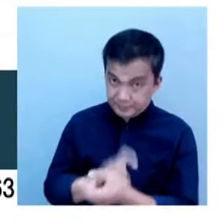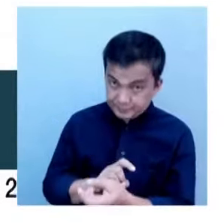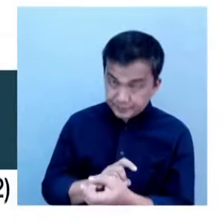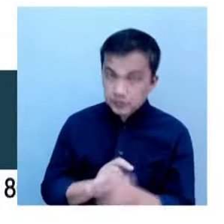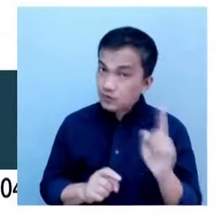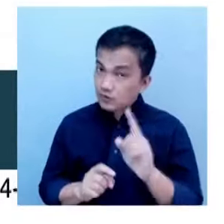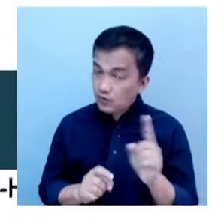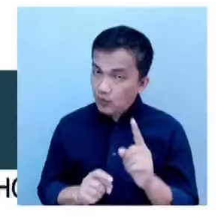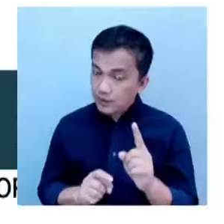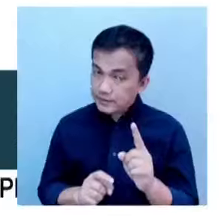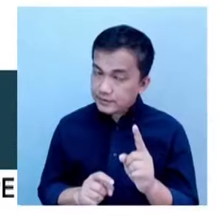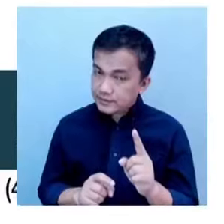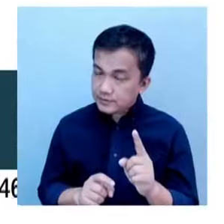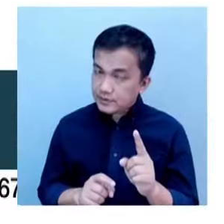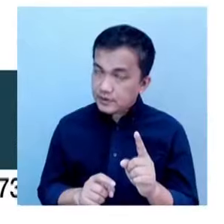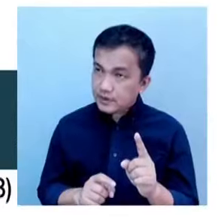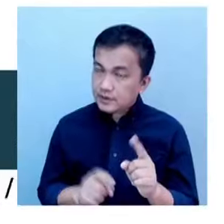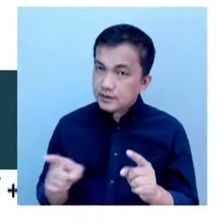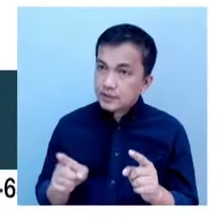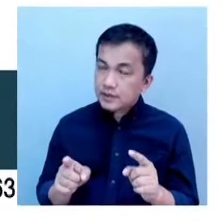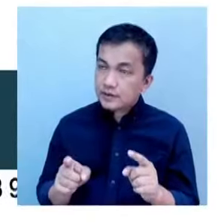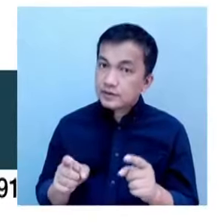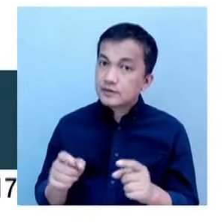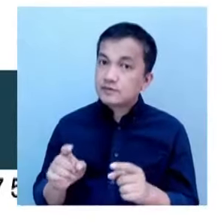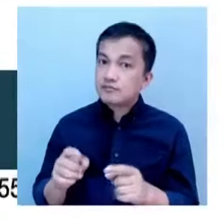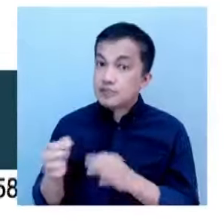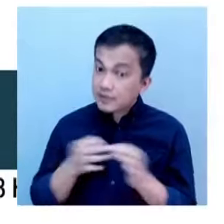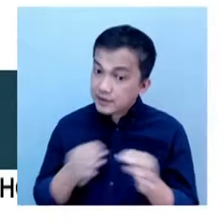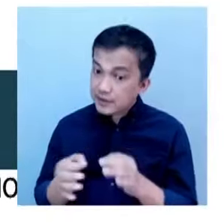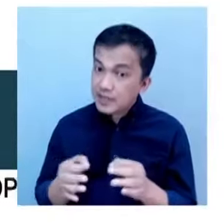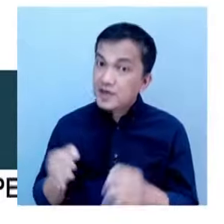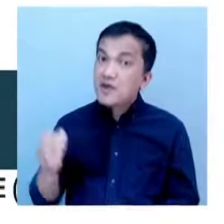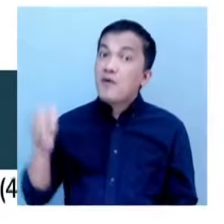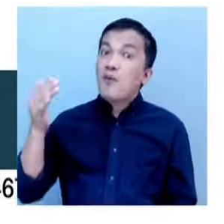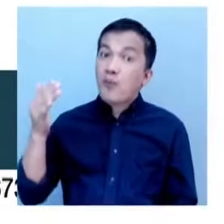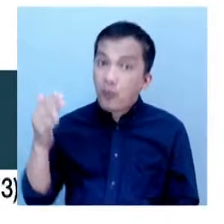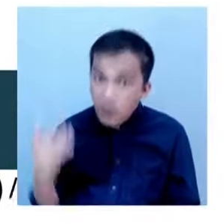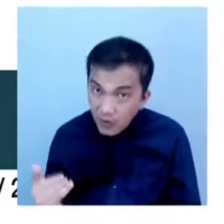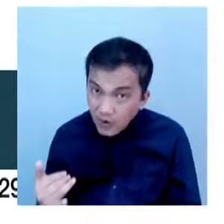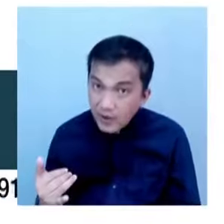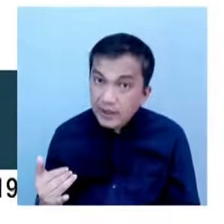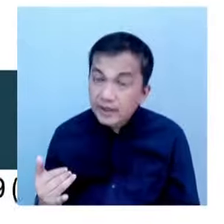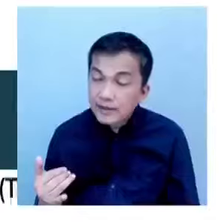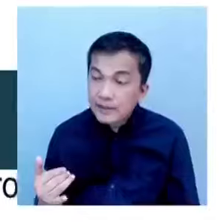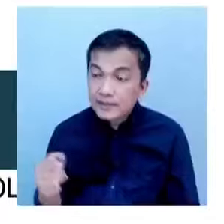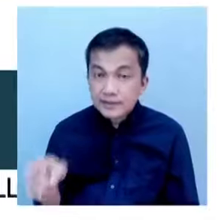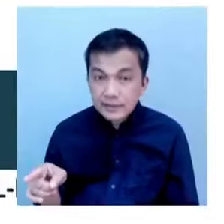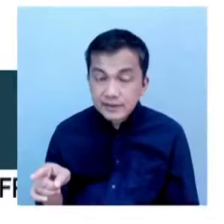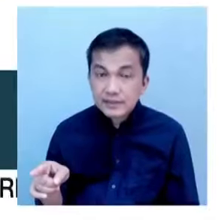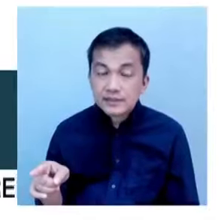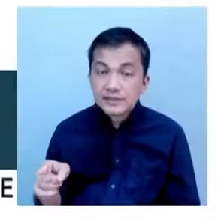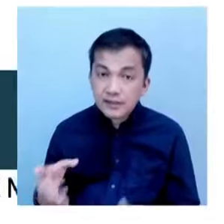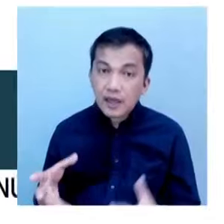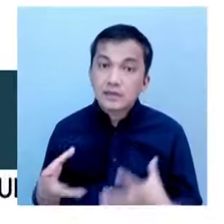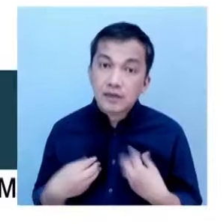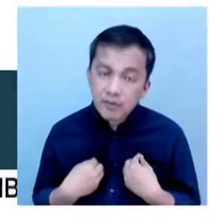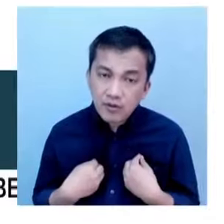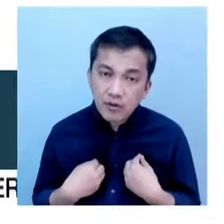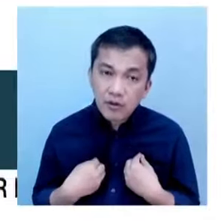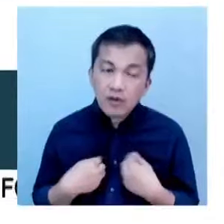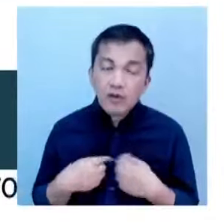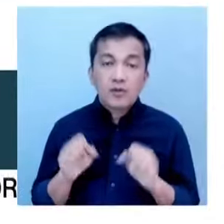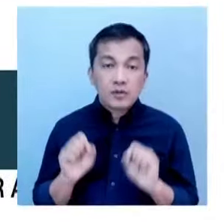plausible explanation for why this is accept this is going to be acceptable? What could be a